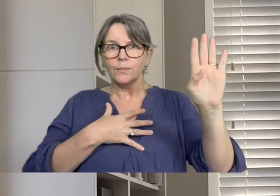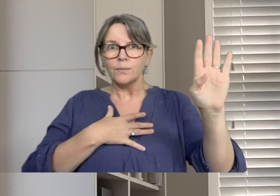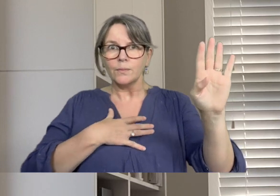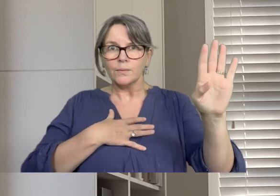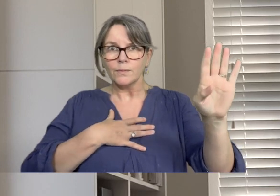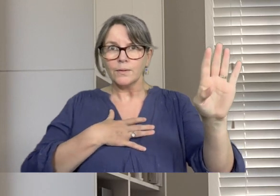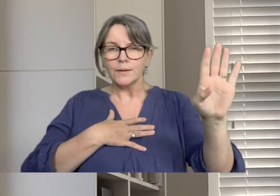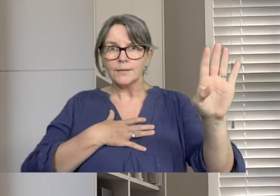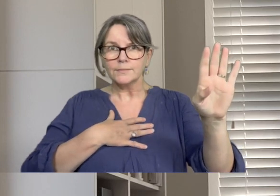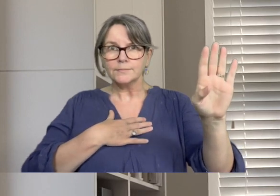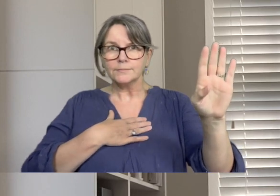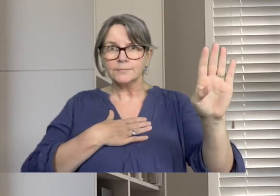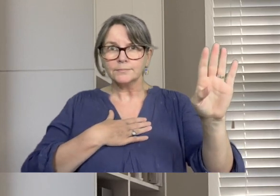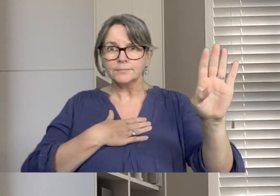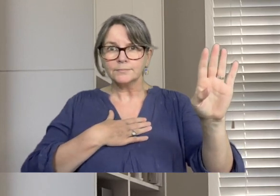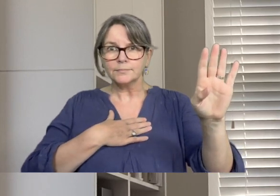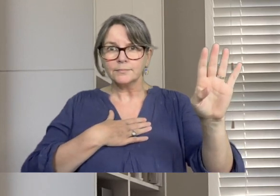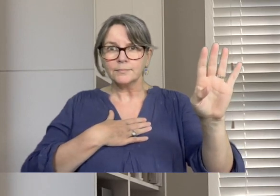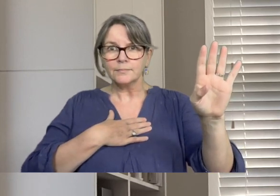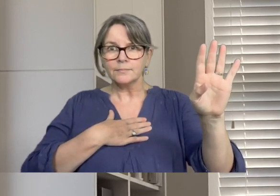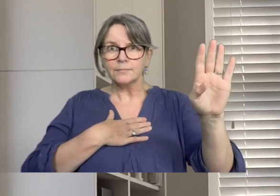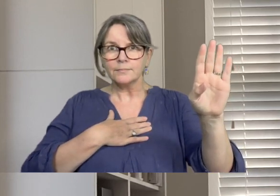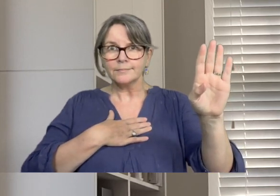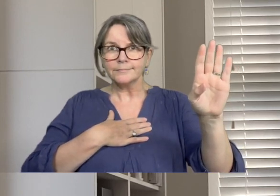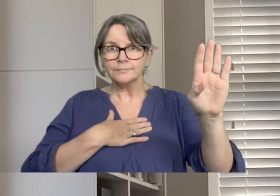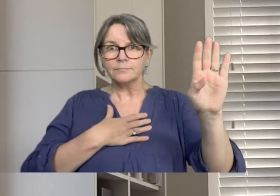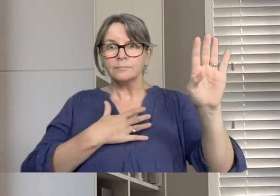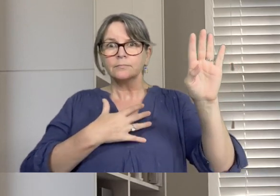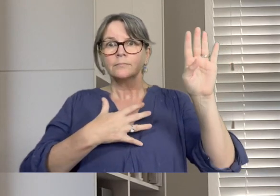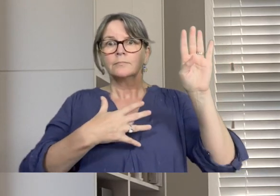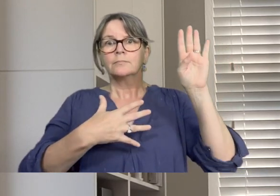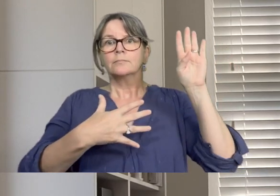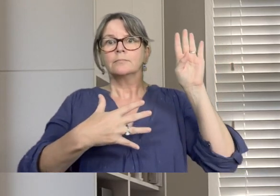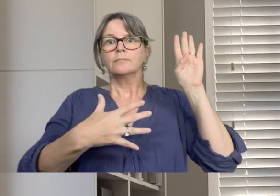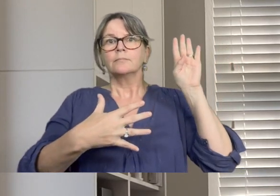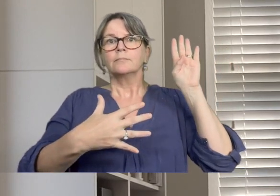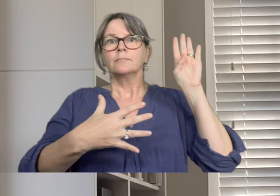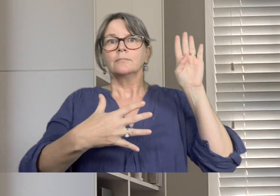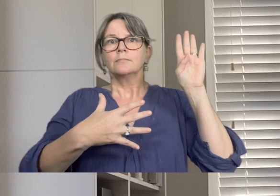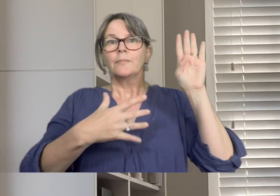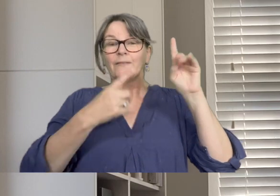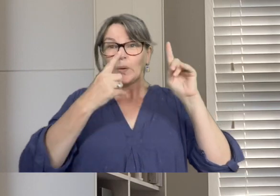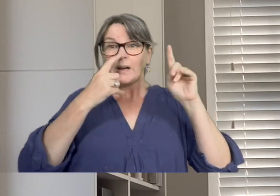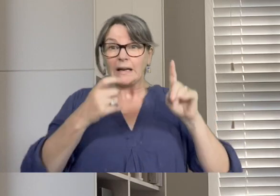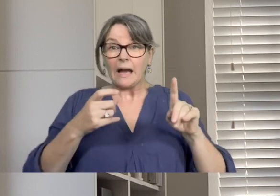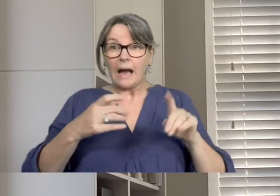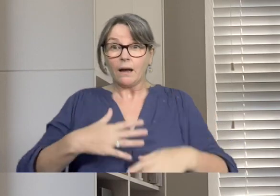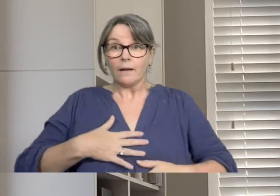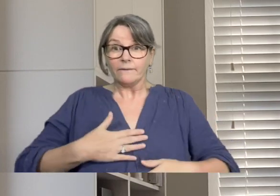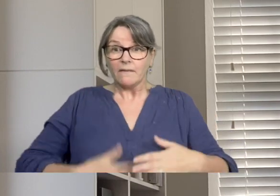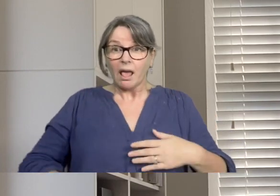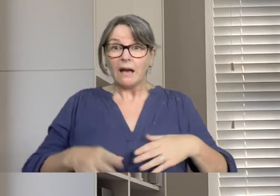floor, I'd probably lose control of the rib cage. Breath out and in. If you've got the mobility in the